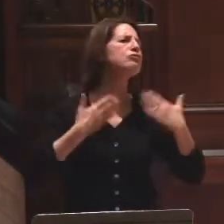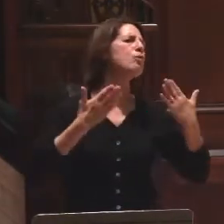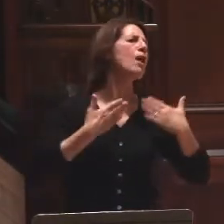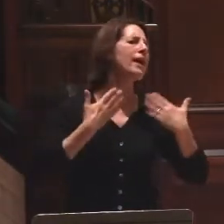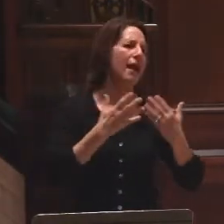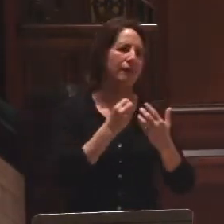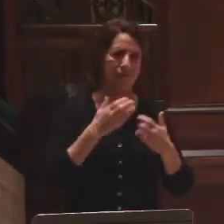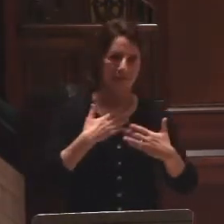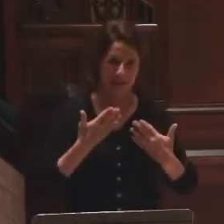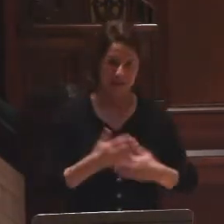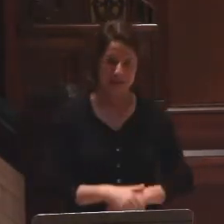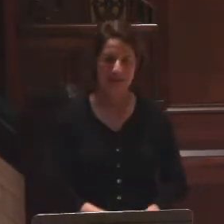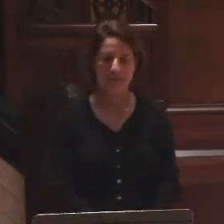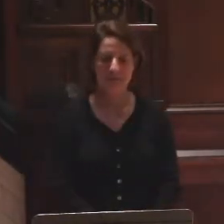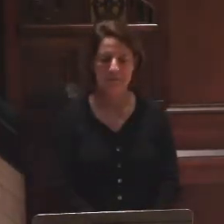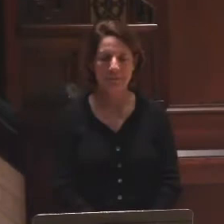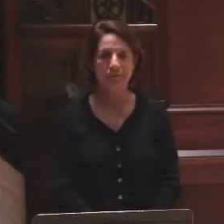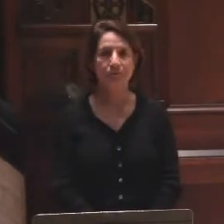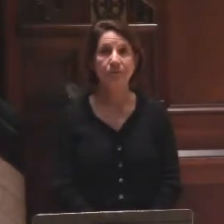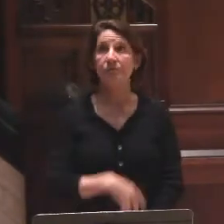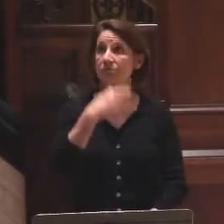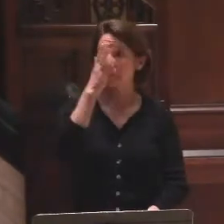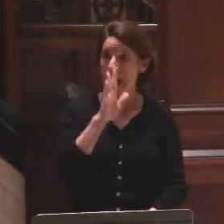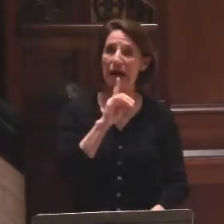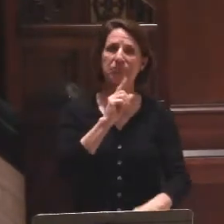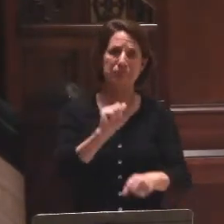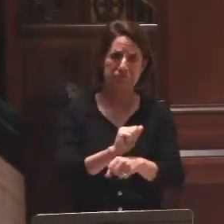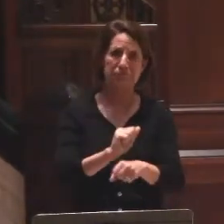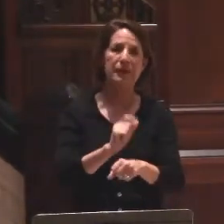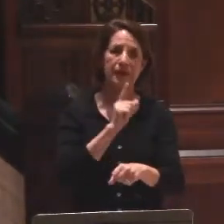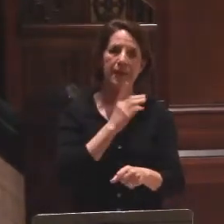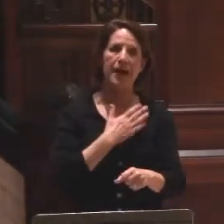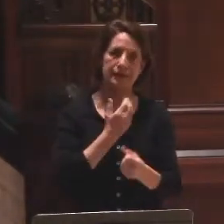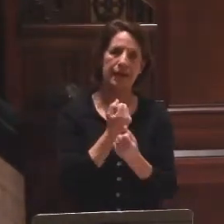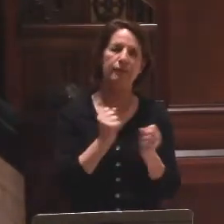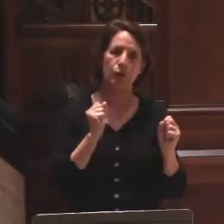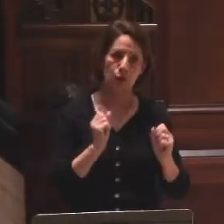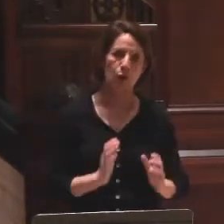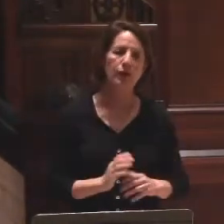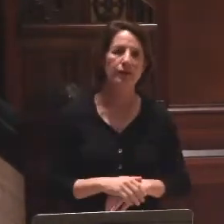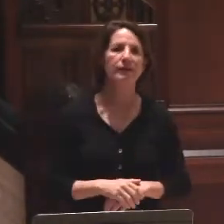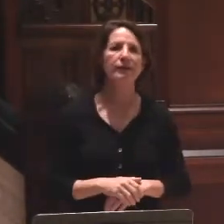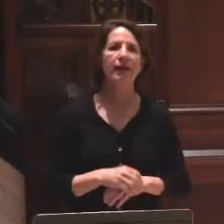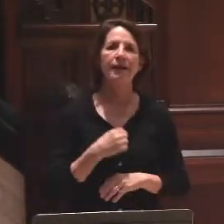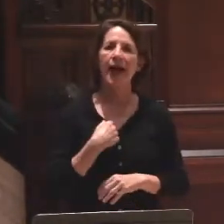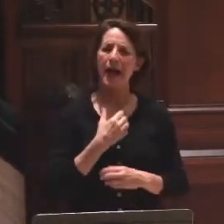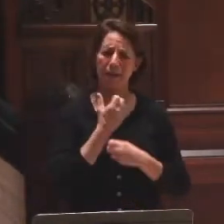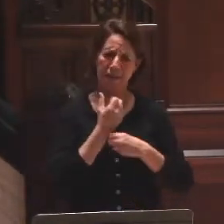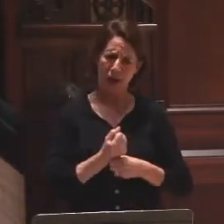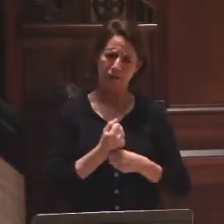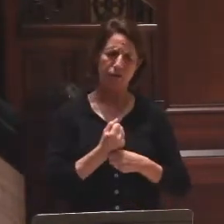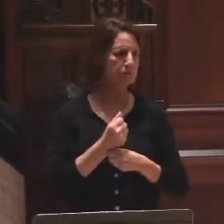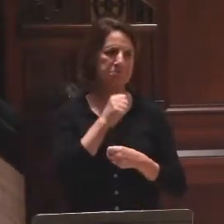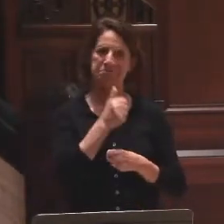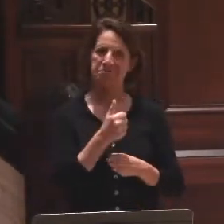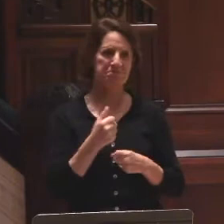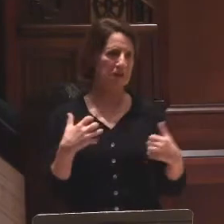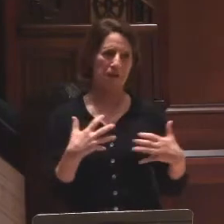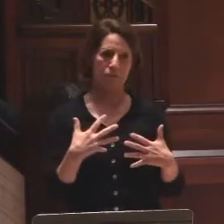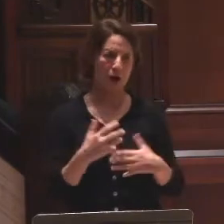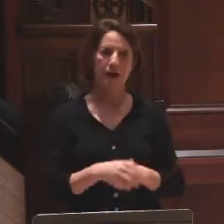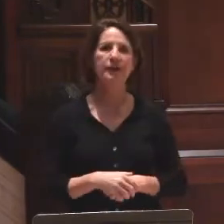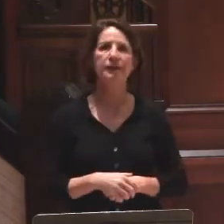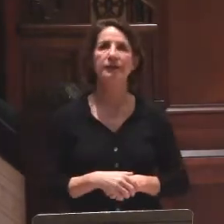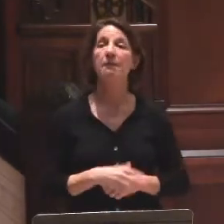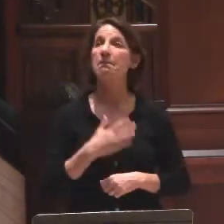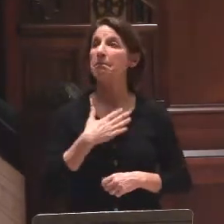gladness. God indeed is my Savior. I am confident and unafraid.